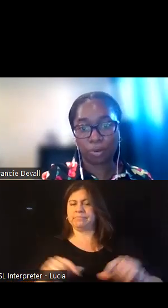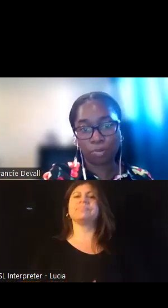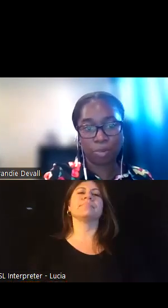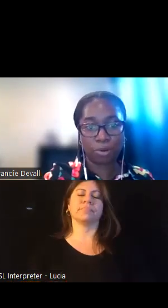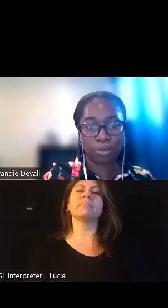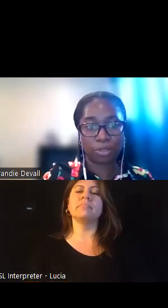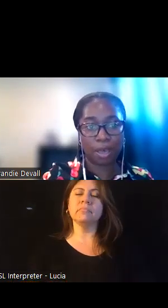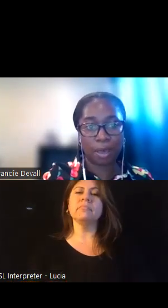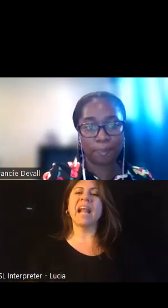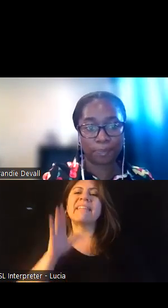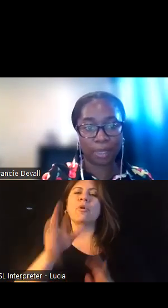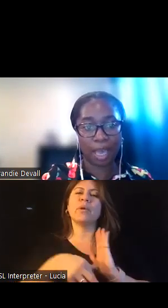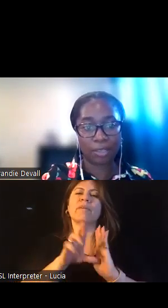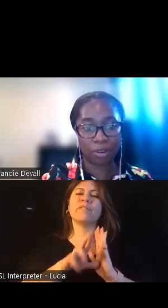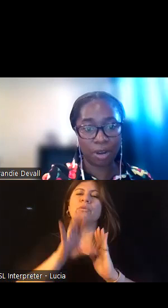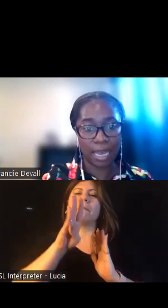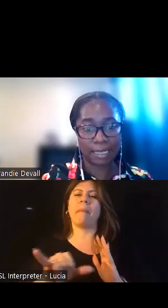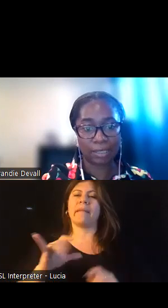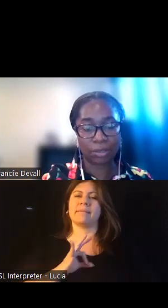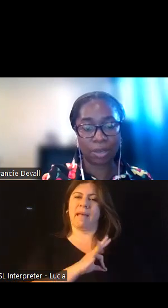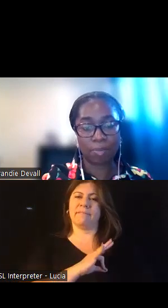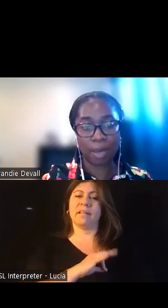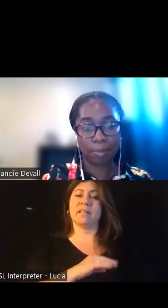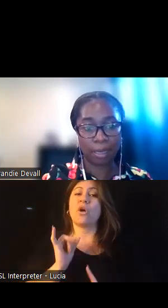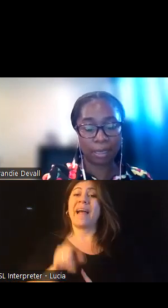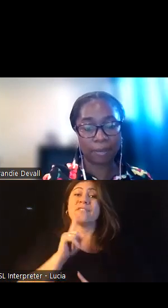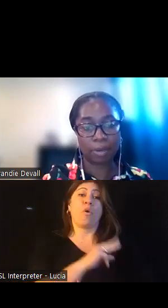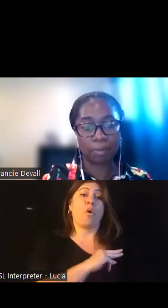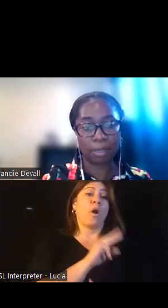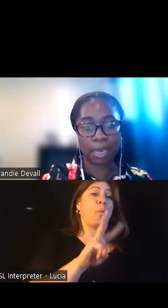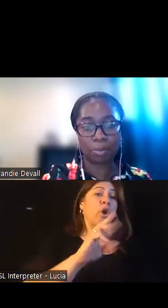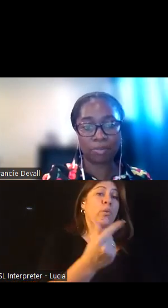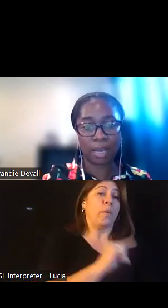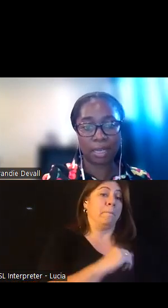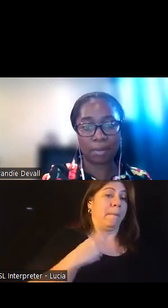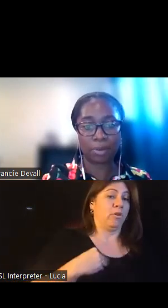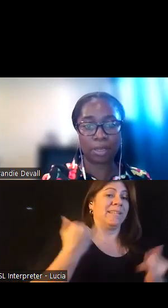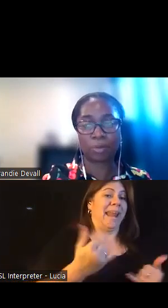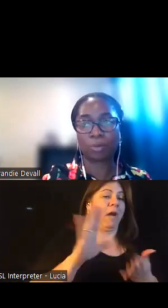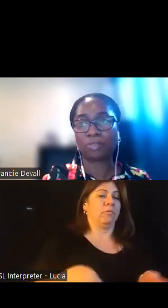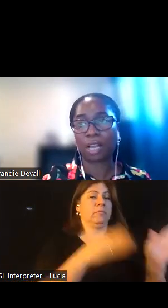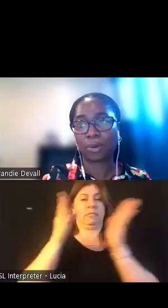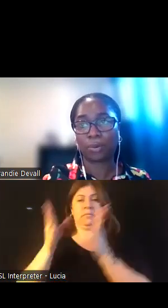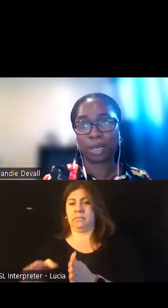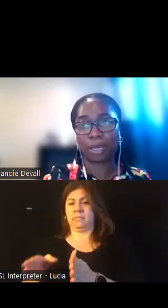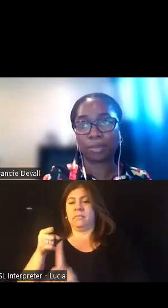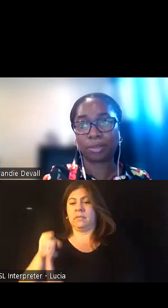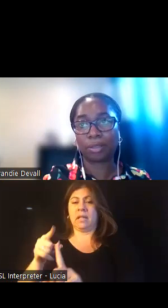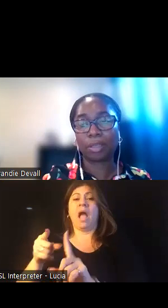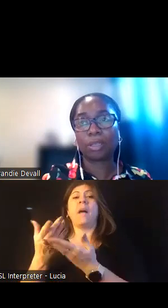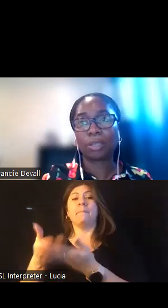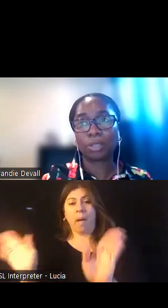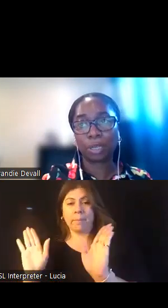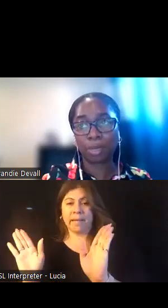So that's for members. As far as the public can provide input through the following